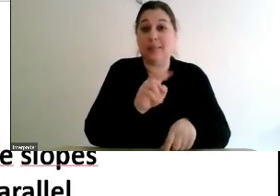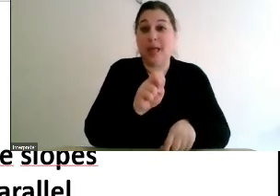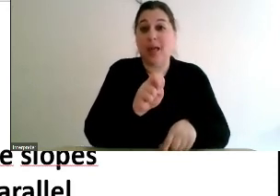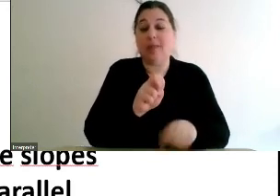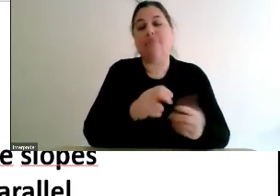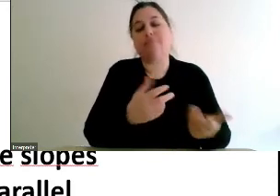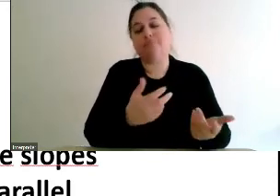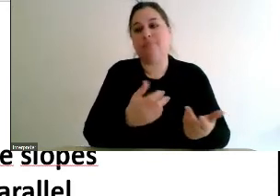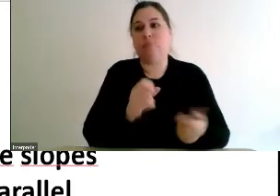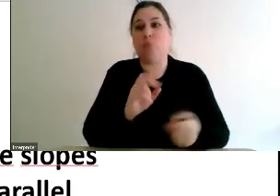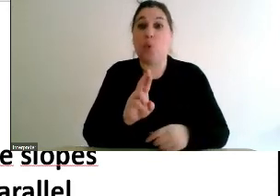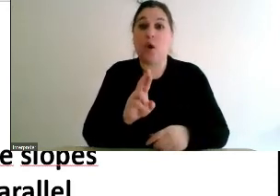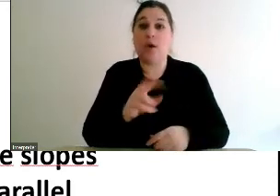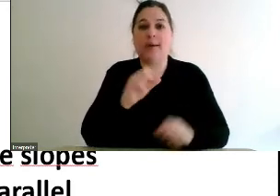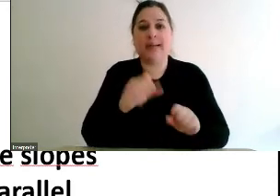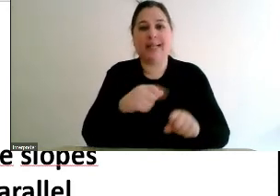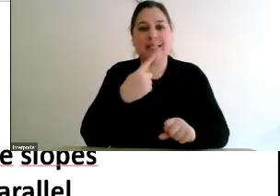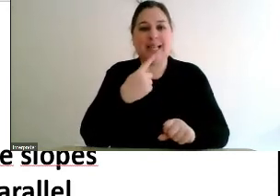and same